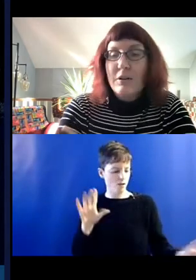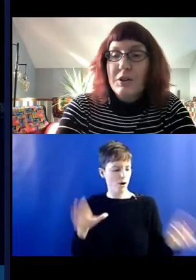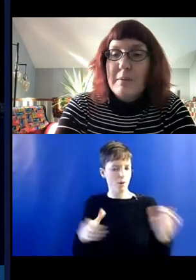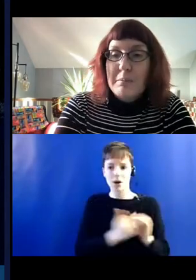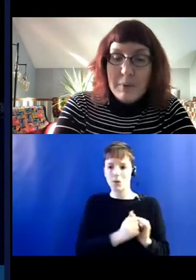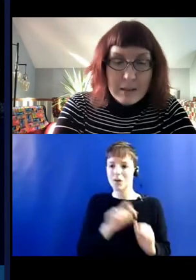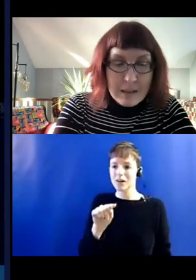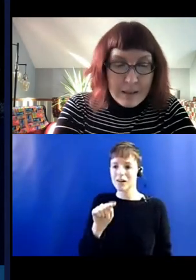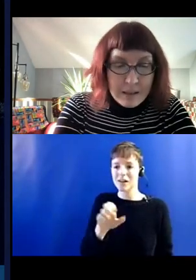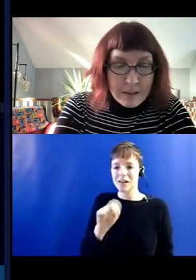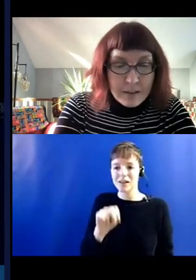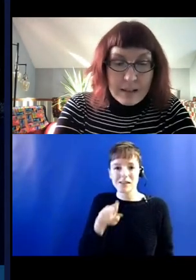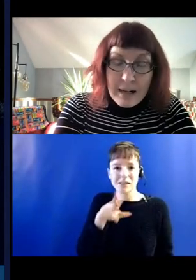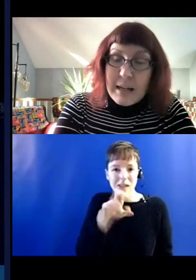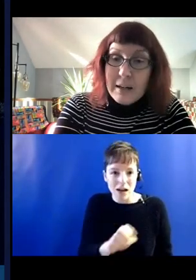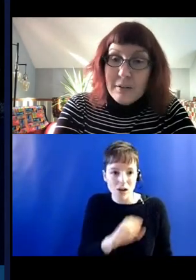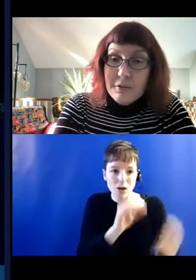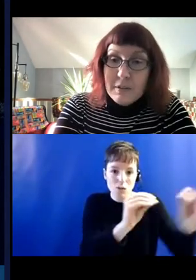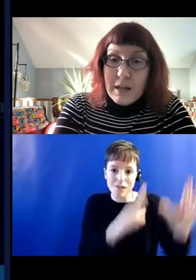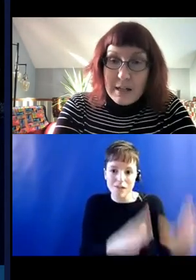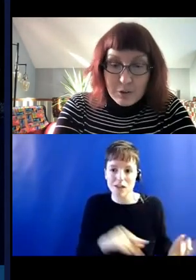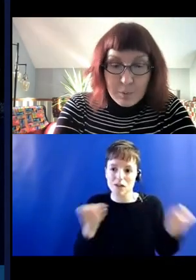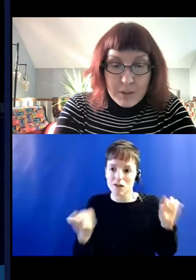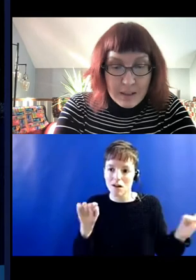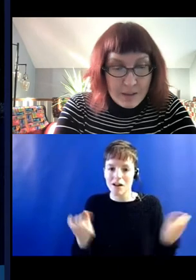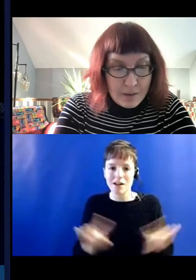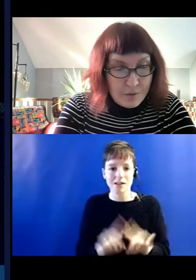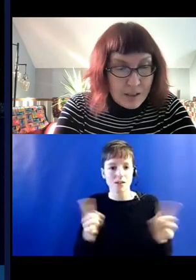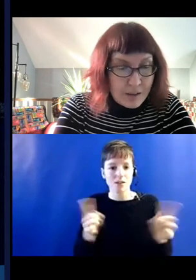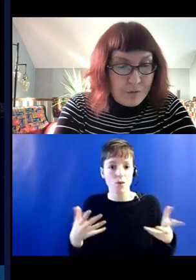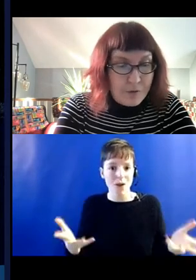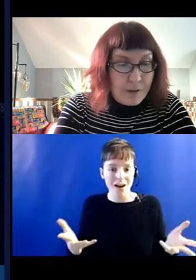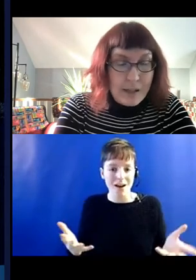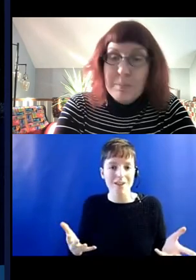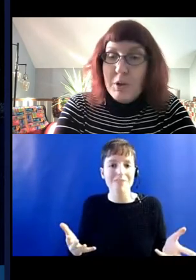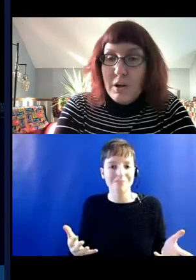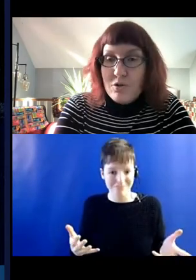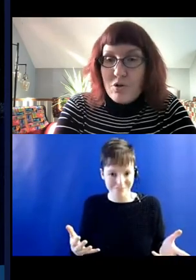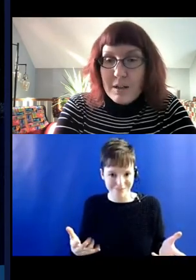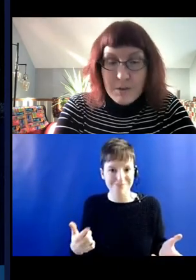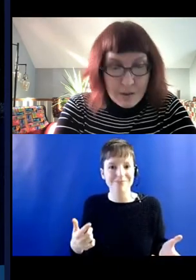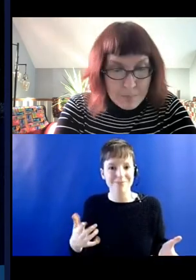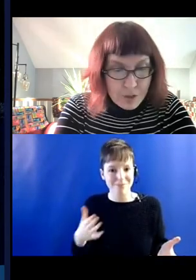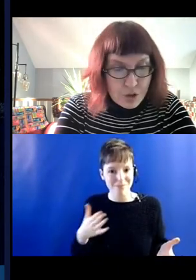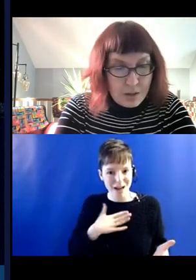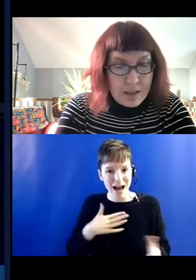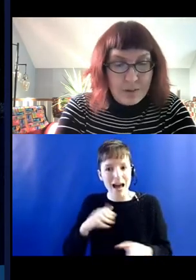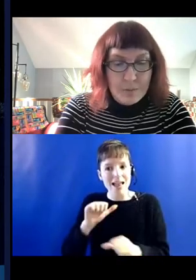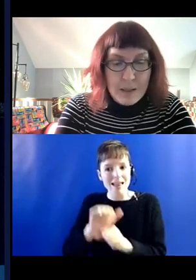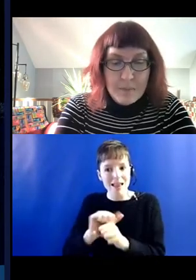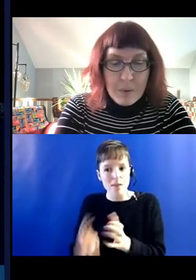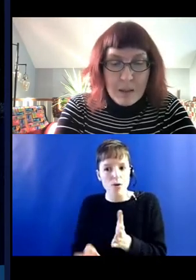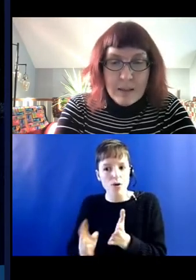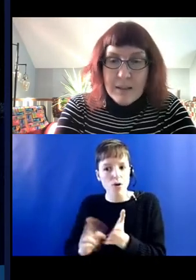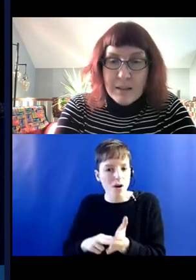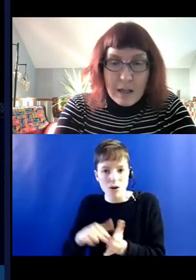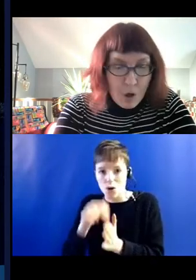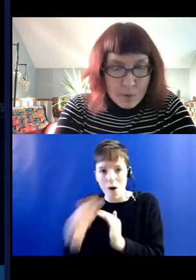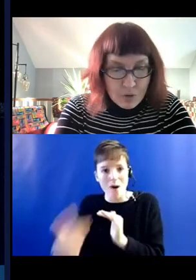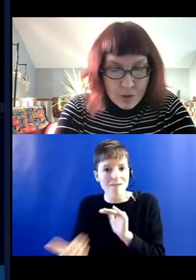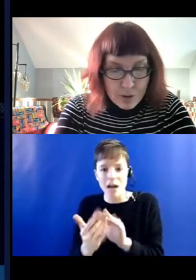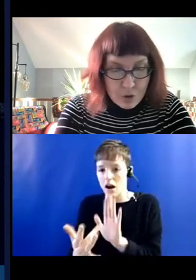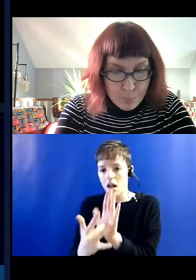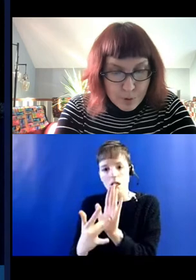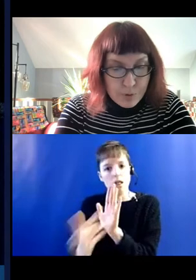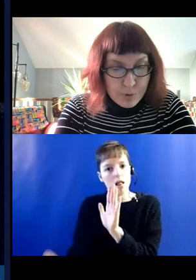track faculty member is that I have an exploitative and unfair labor contract that marginalizes me. I'm